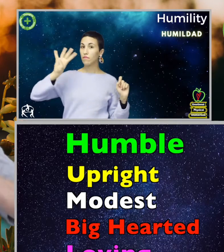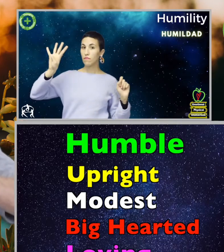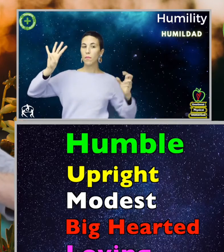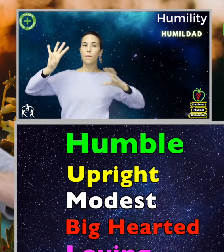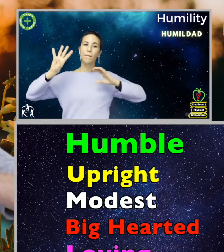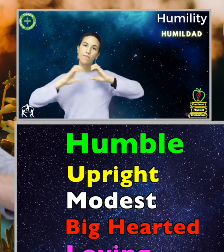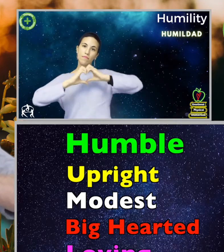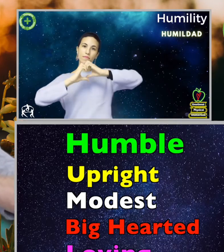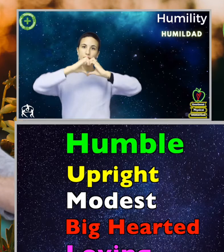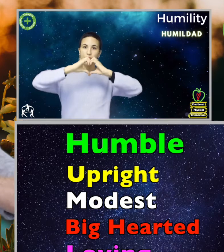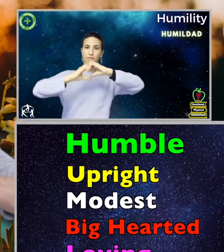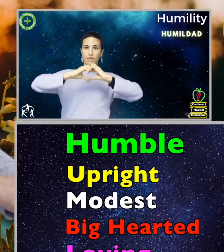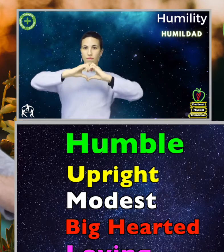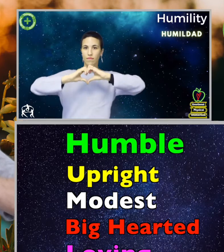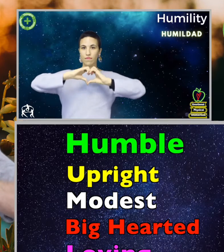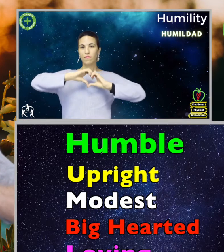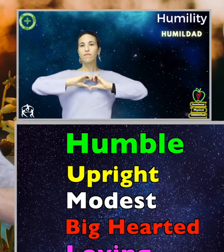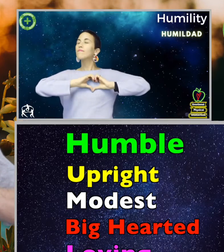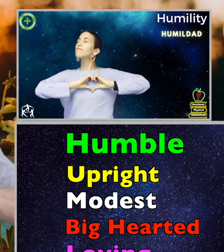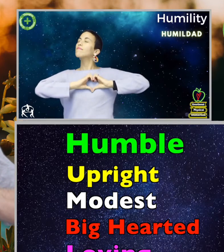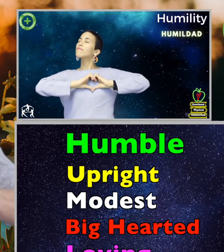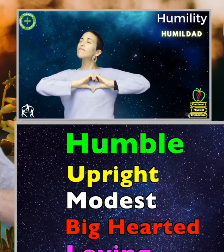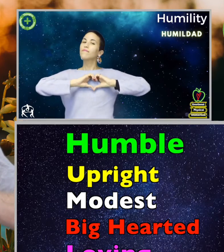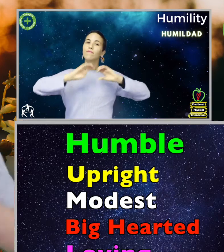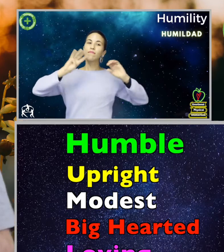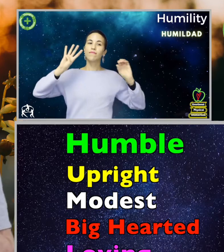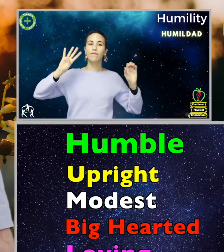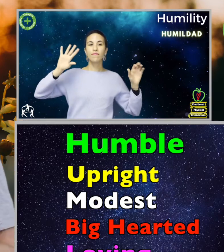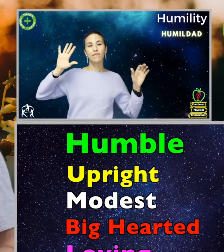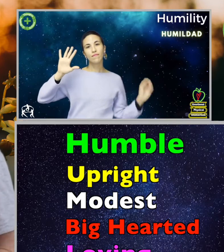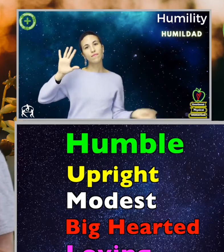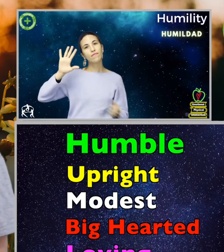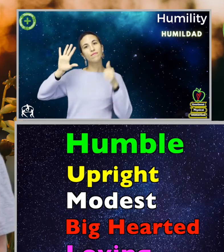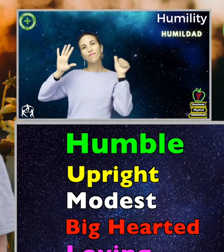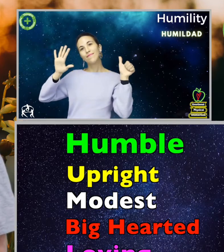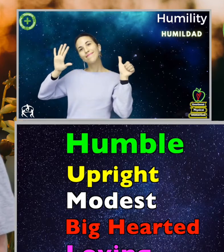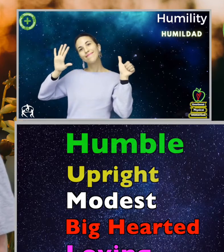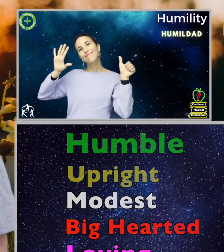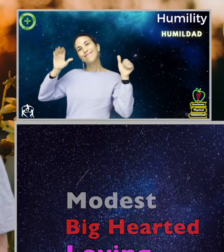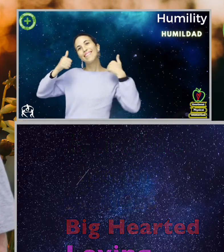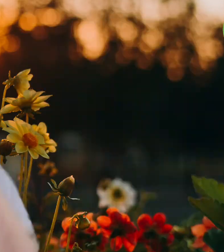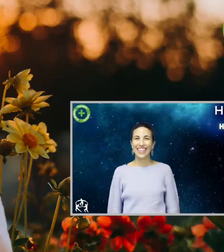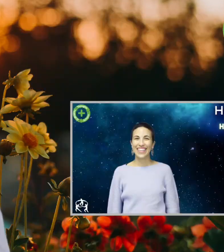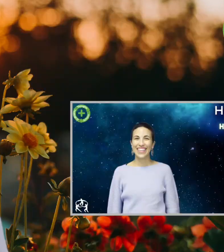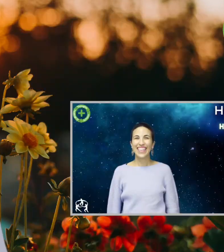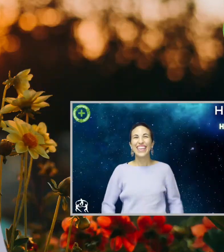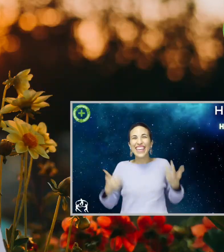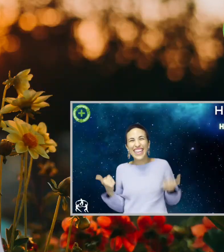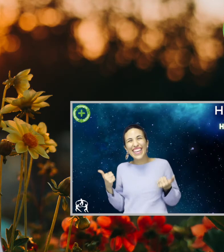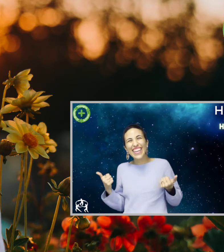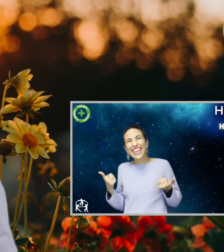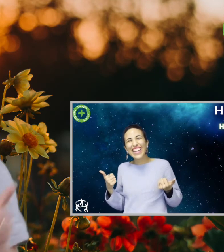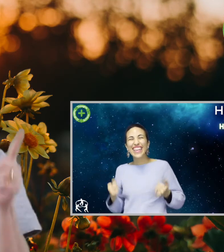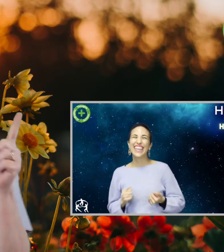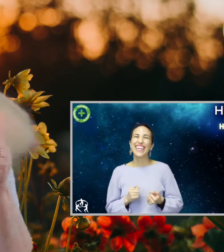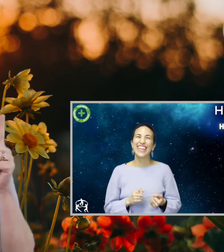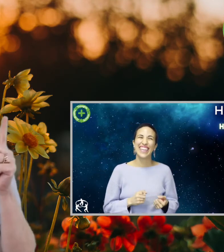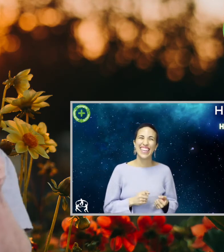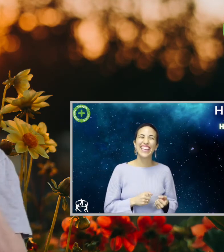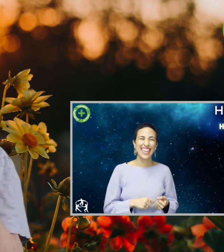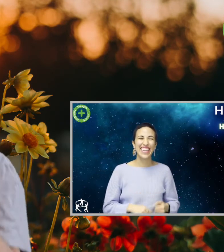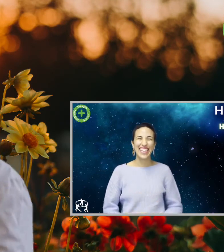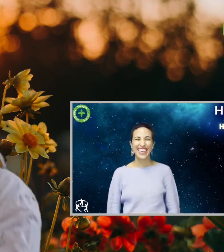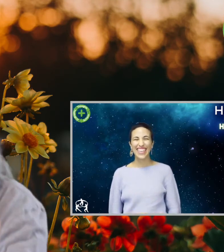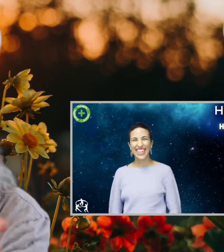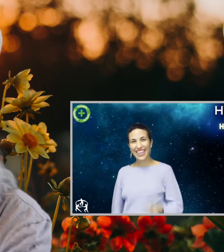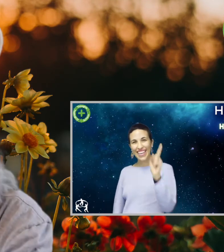big-hearted. Be loving. And show empathy. Here we go. You'll cut that